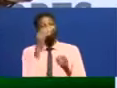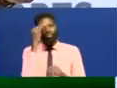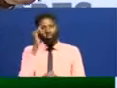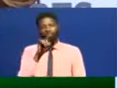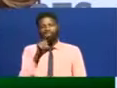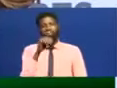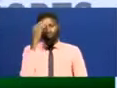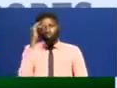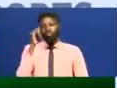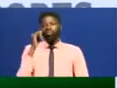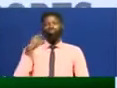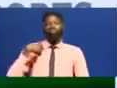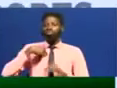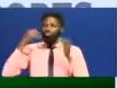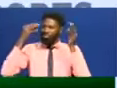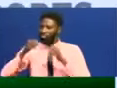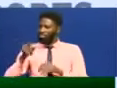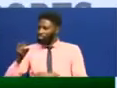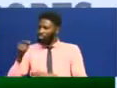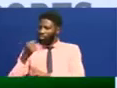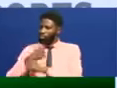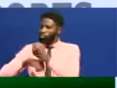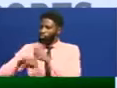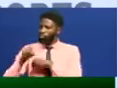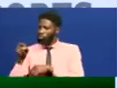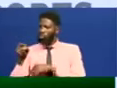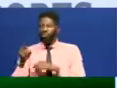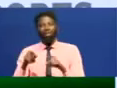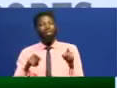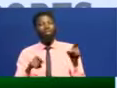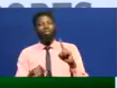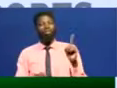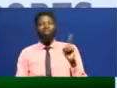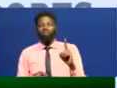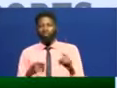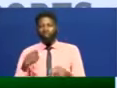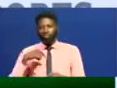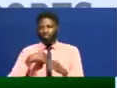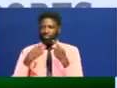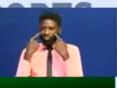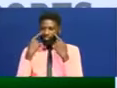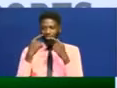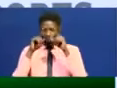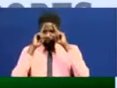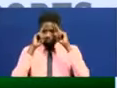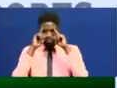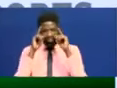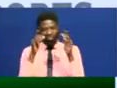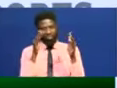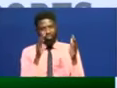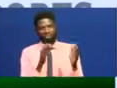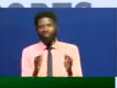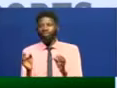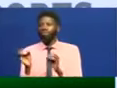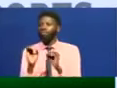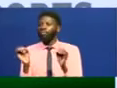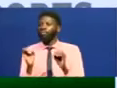did we decide to do this one and not the other one? We realized there was no plan. There was no logic.